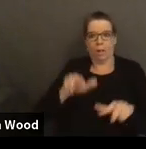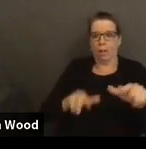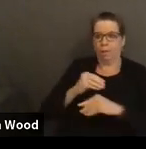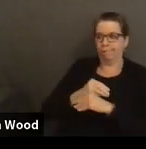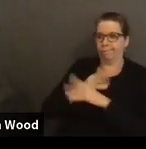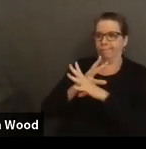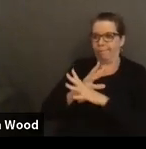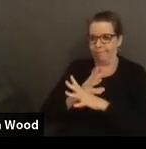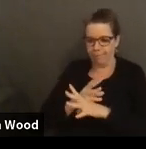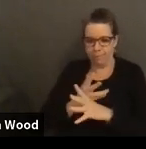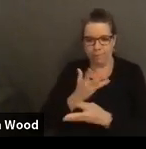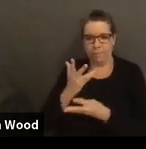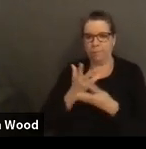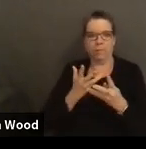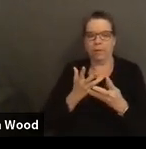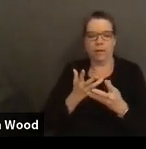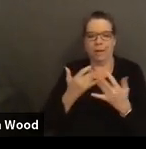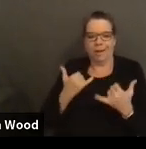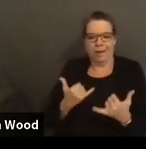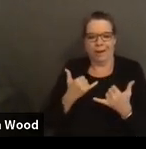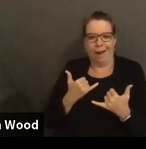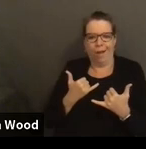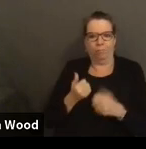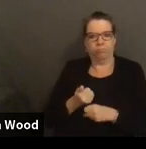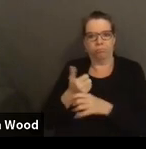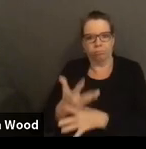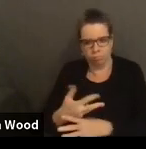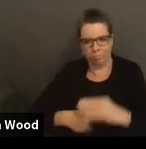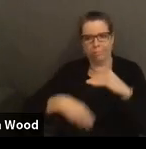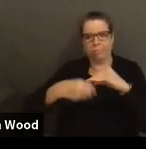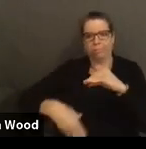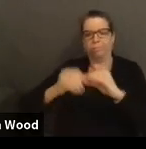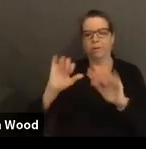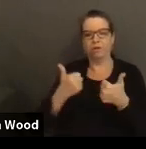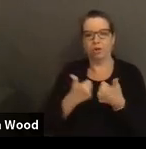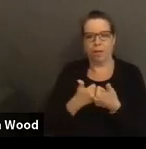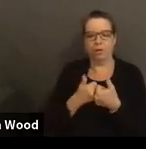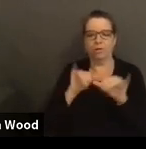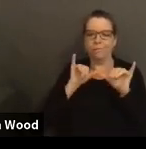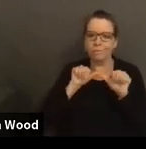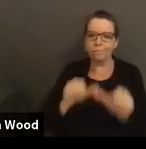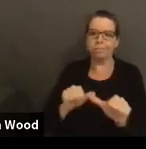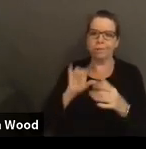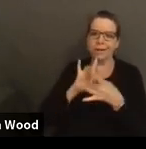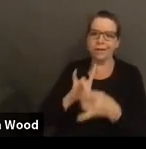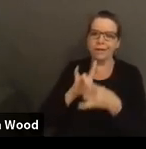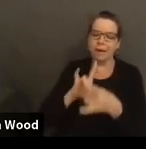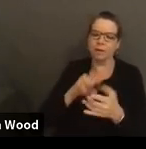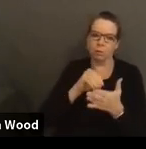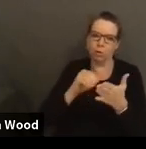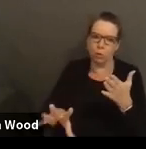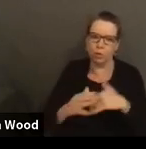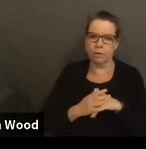this virtual environment creates some additional challenges of staying connected to our students